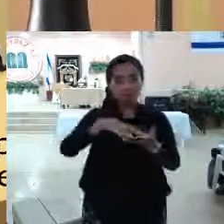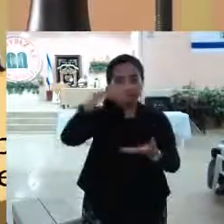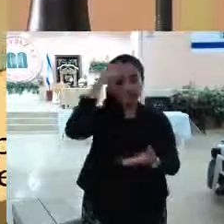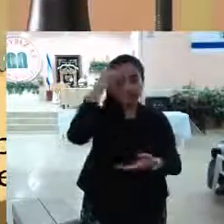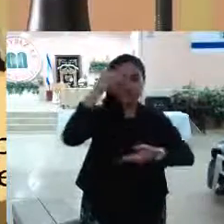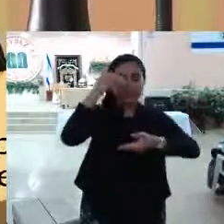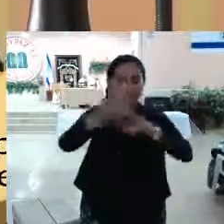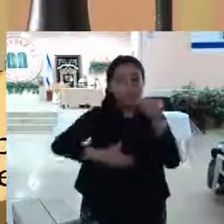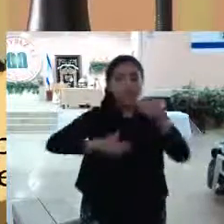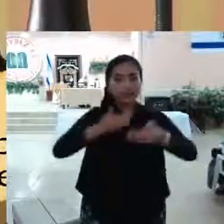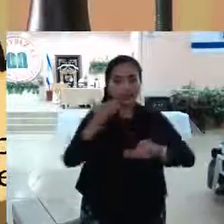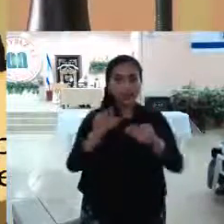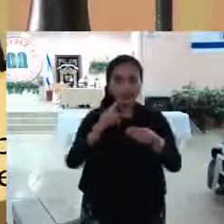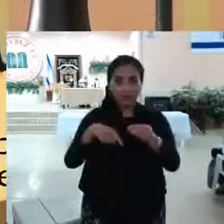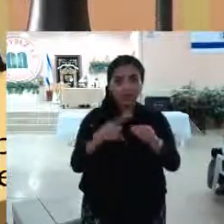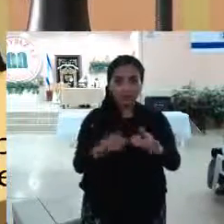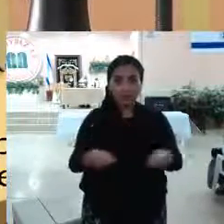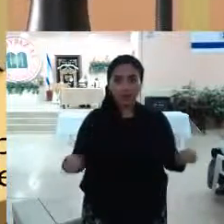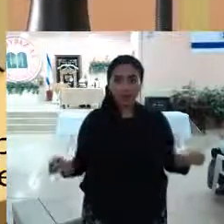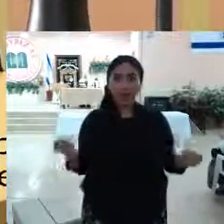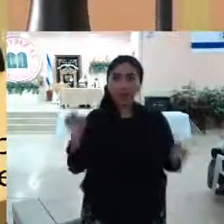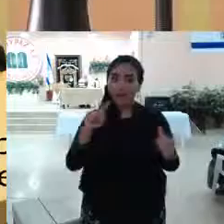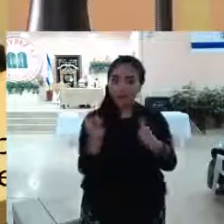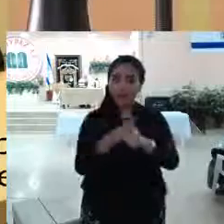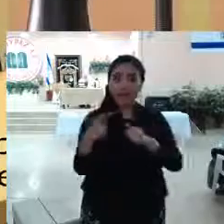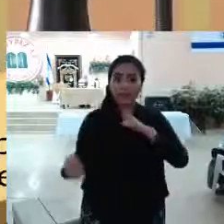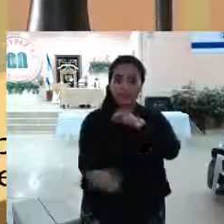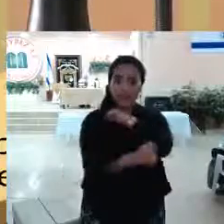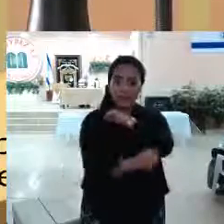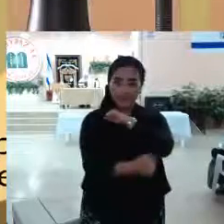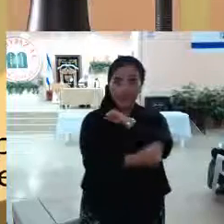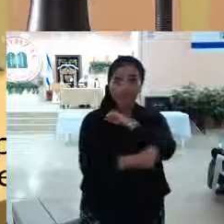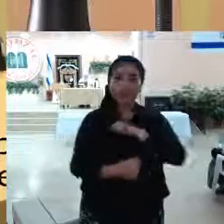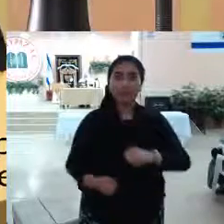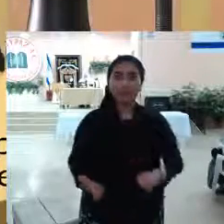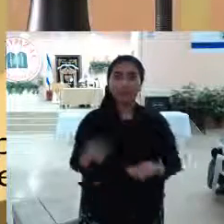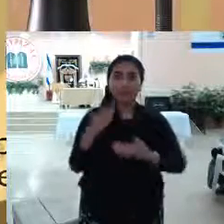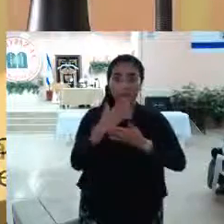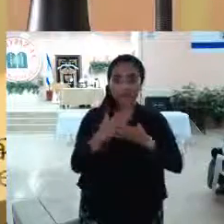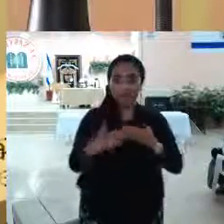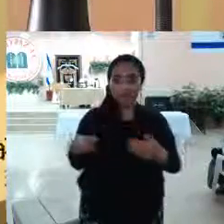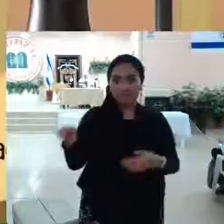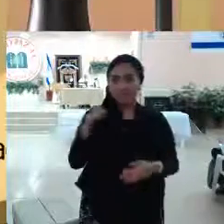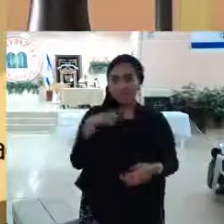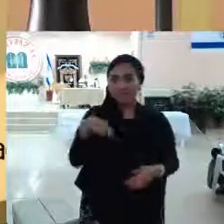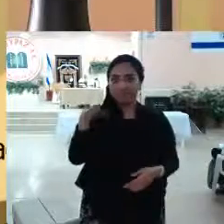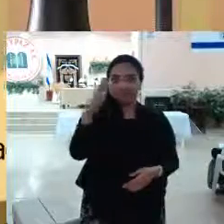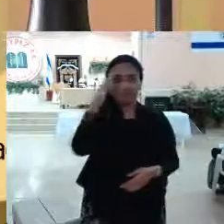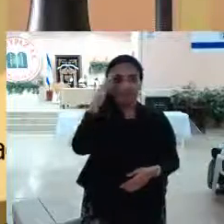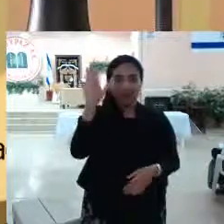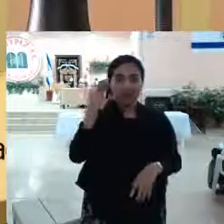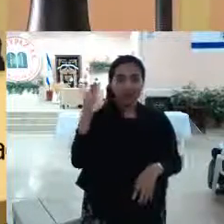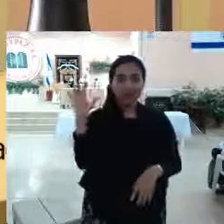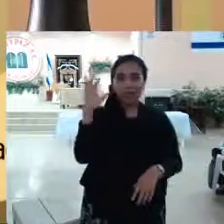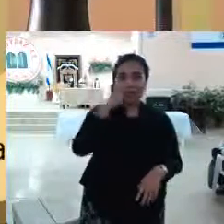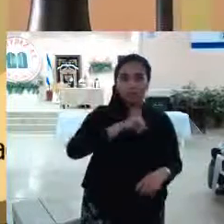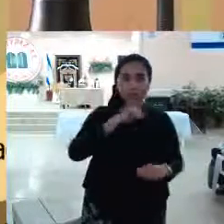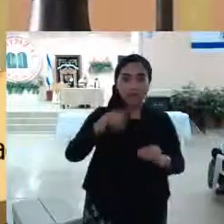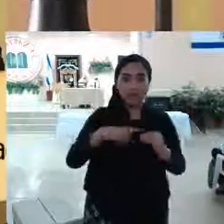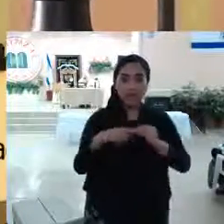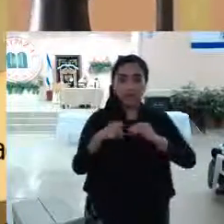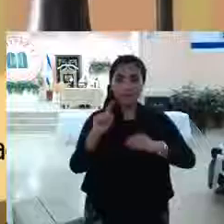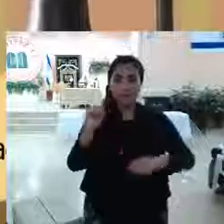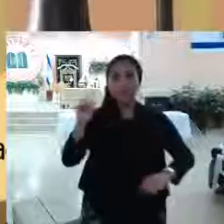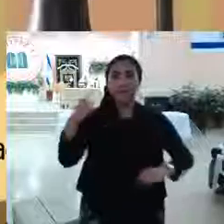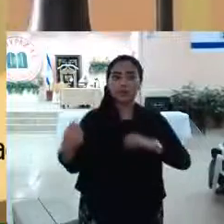they are apenas learning, Torah. just starting Es to su learn primer about the Torah. Pesach. It is their first Pesach. Algunos ni siquiera Some of alcanzaron them tomar del Pesach didn't even